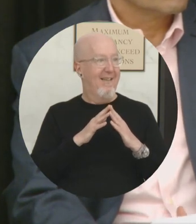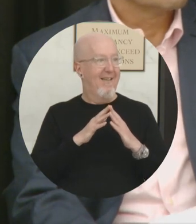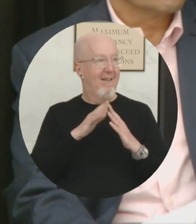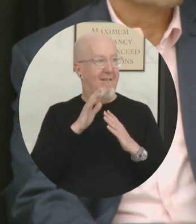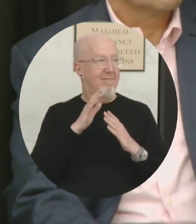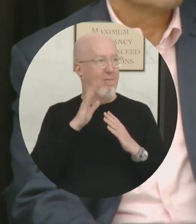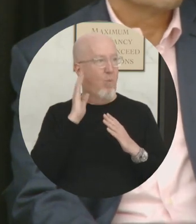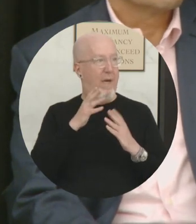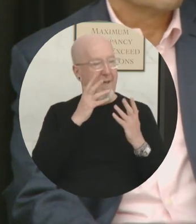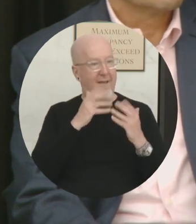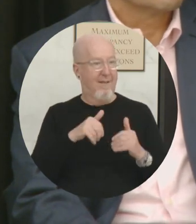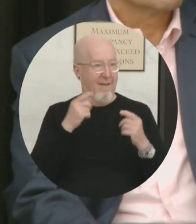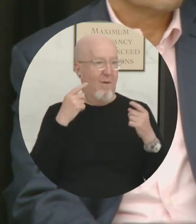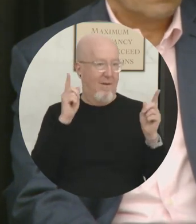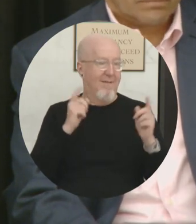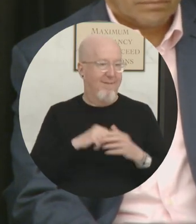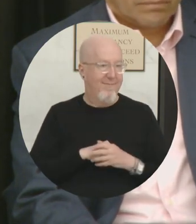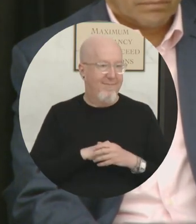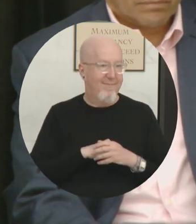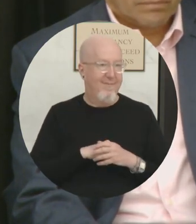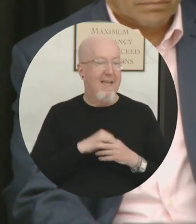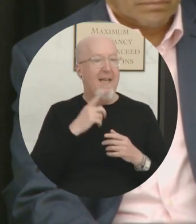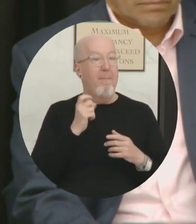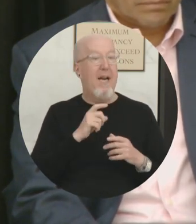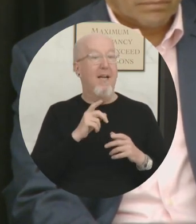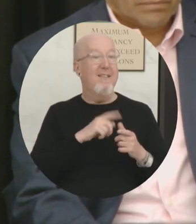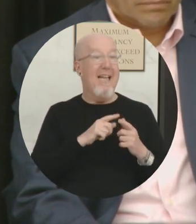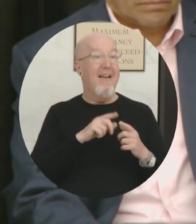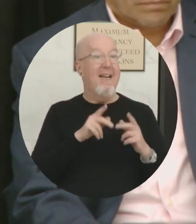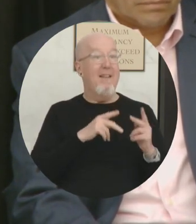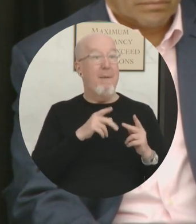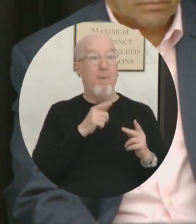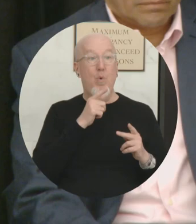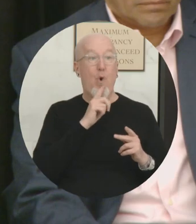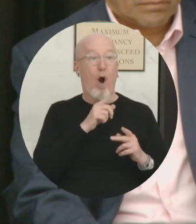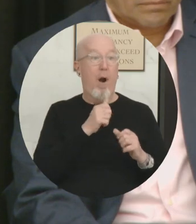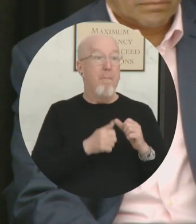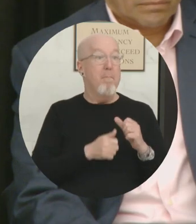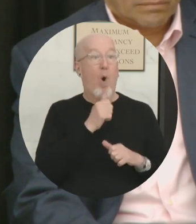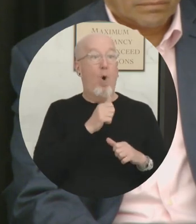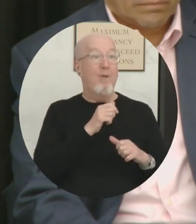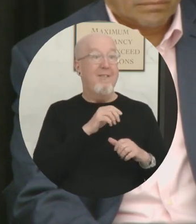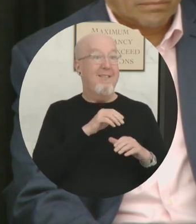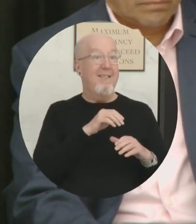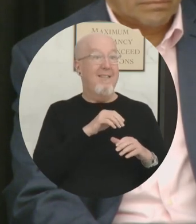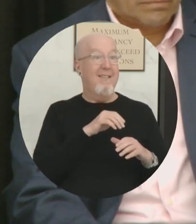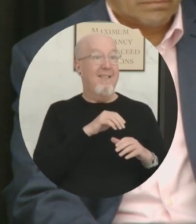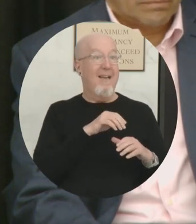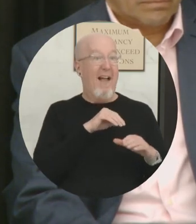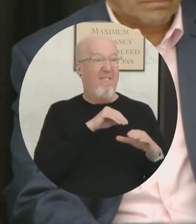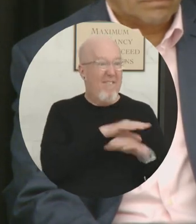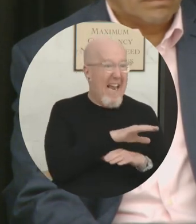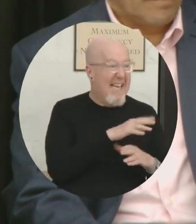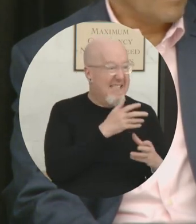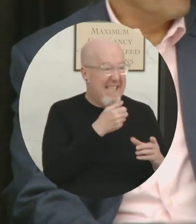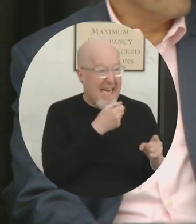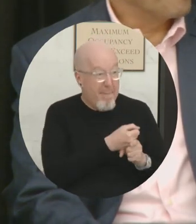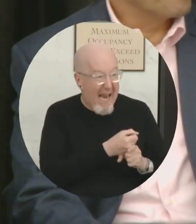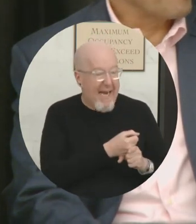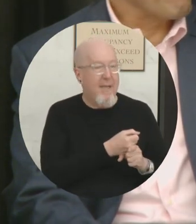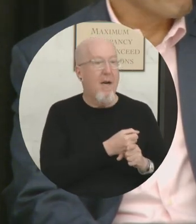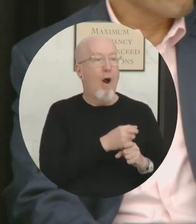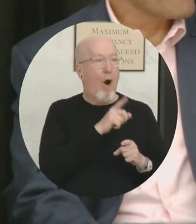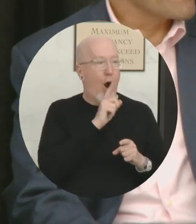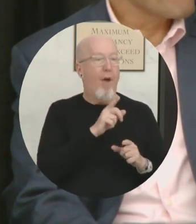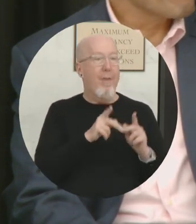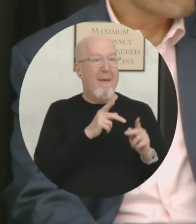working well, right? Because then the people most affected are the ones with the microphone, and the people who can help you solve